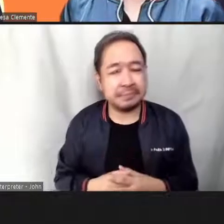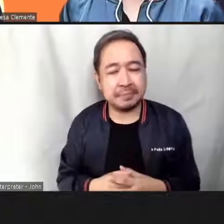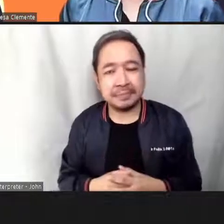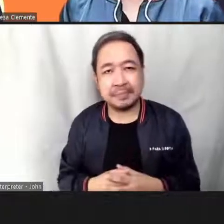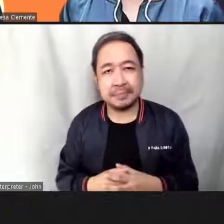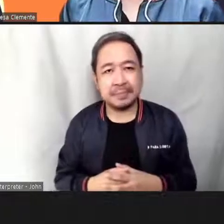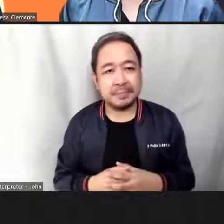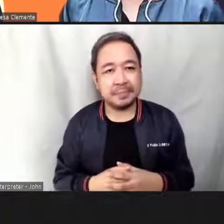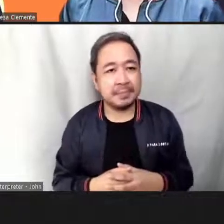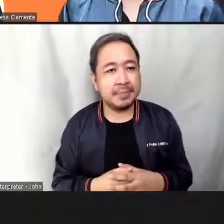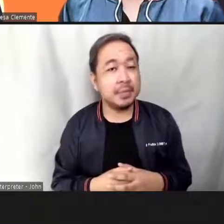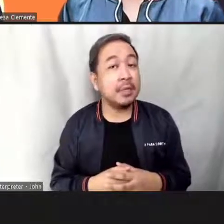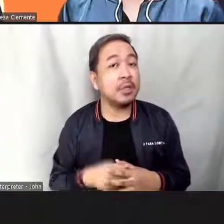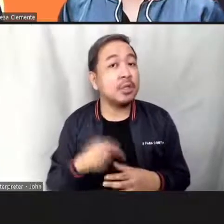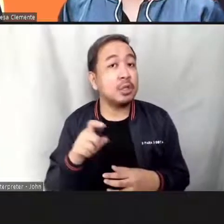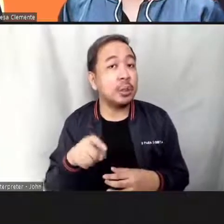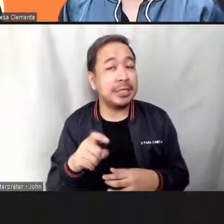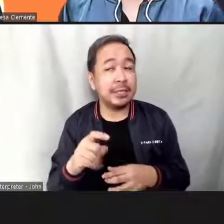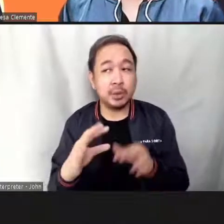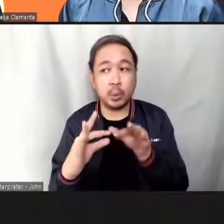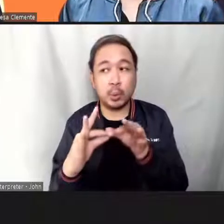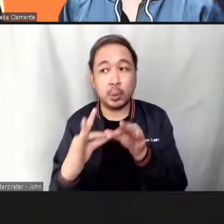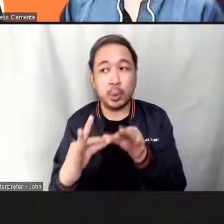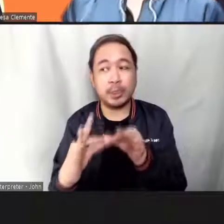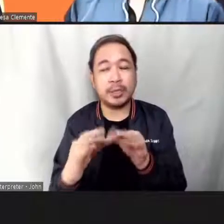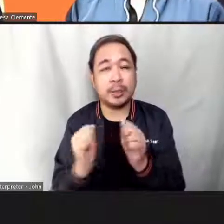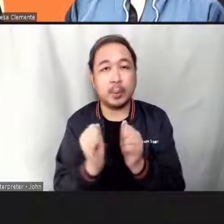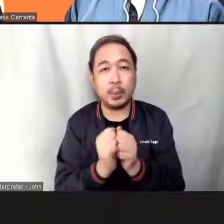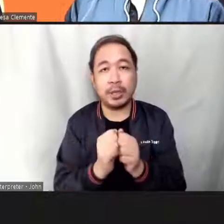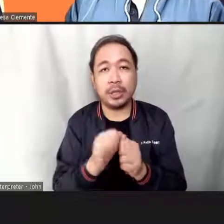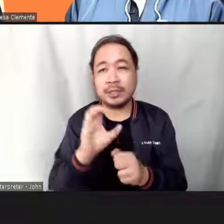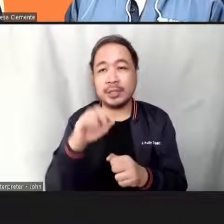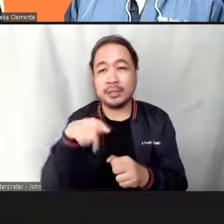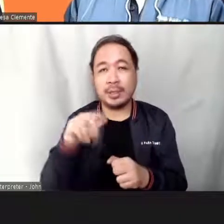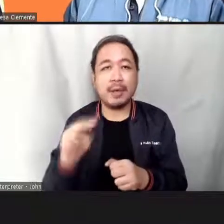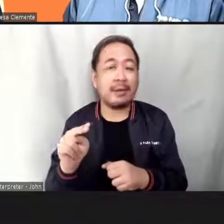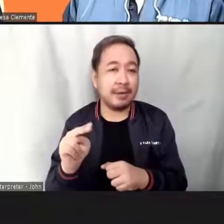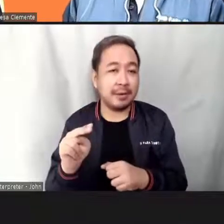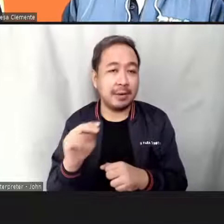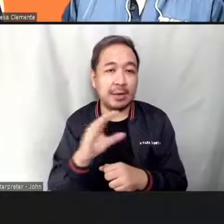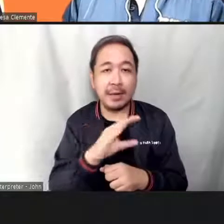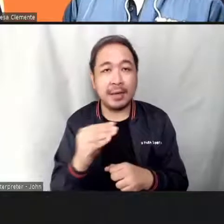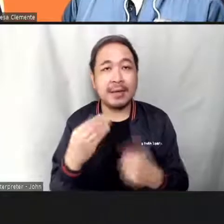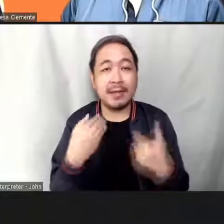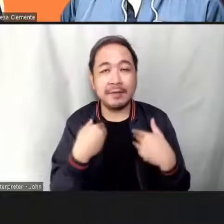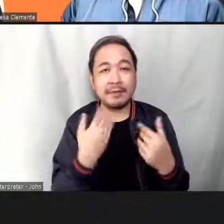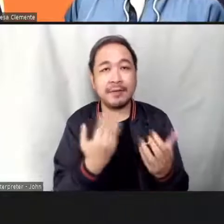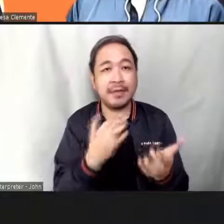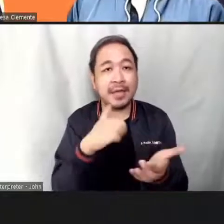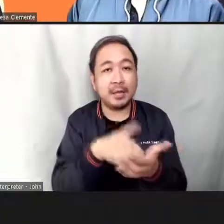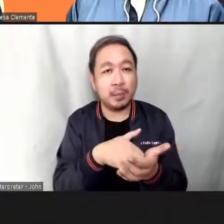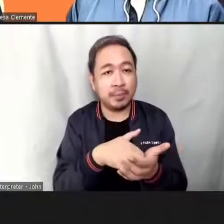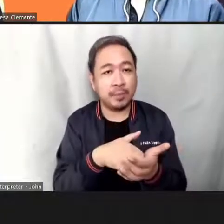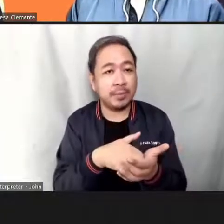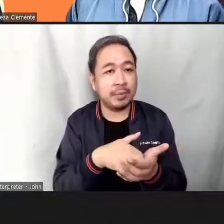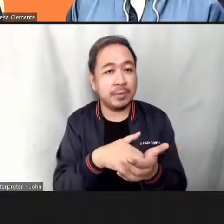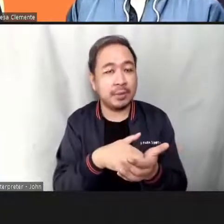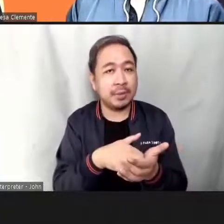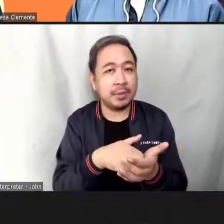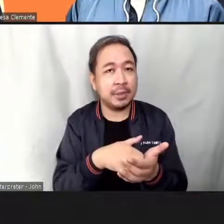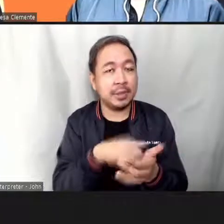Just have to coordinate with the Child Protection Network, and there's also an enrollment site, enrollment